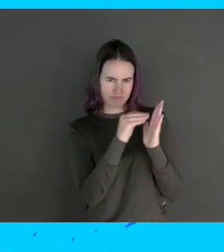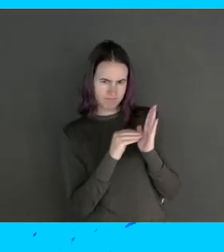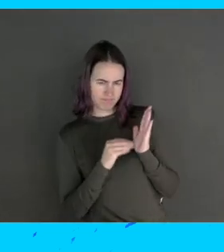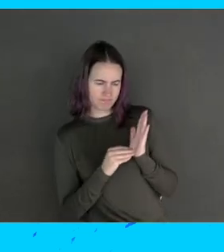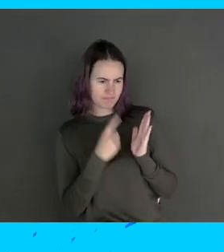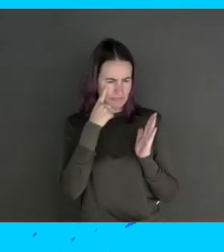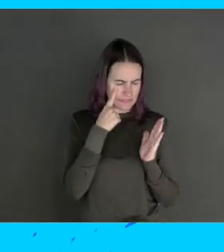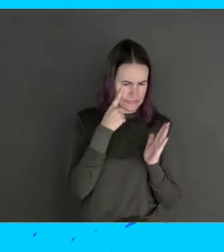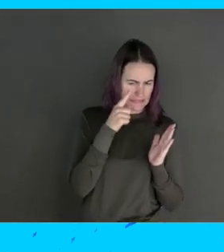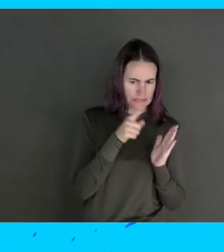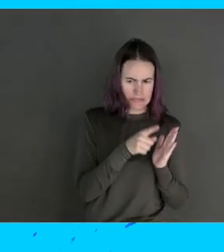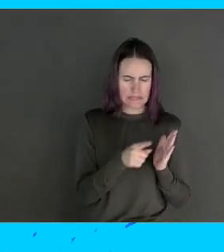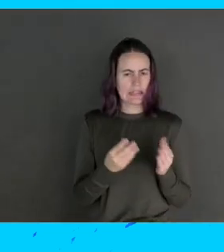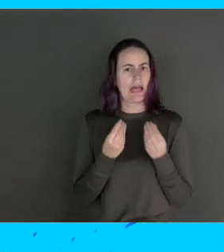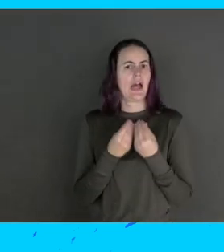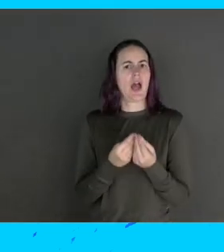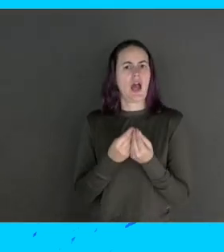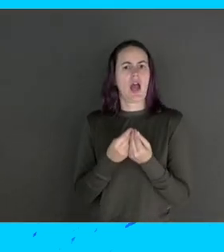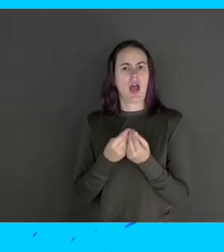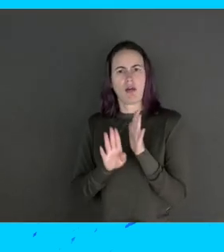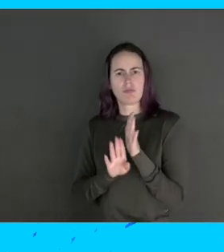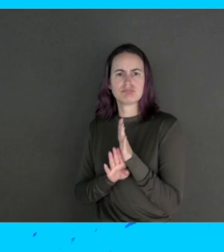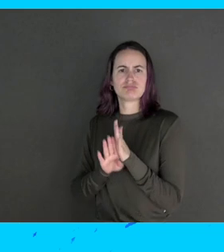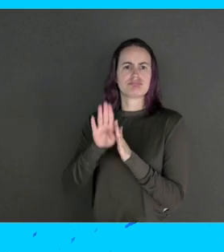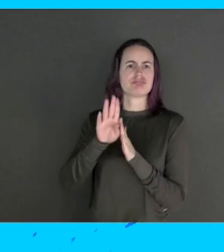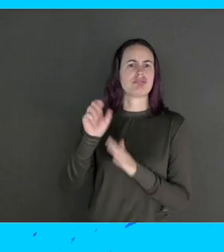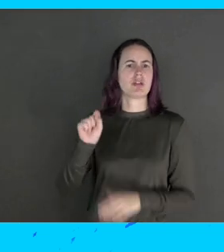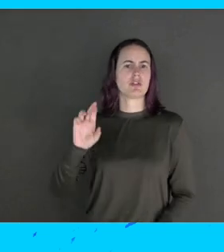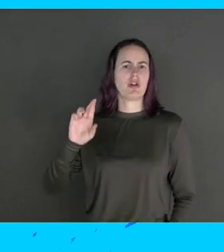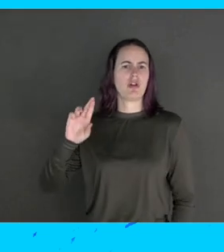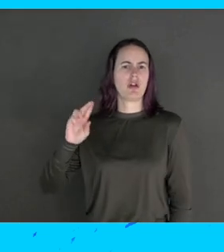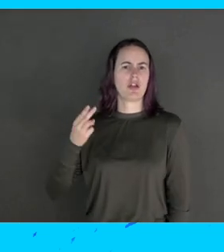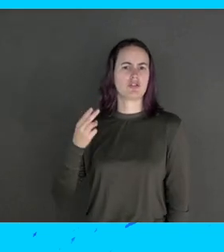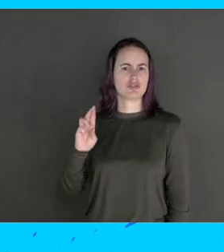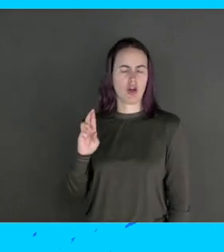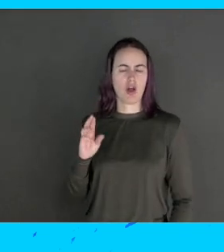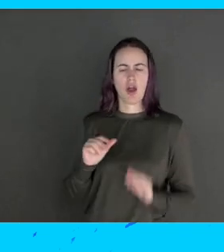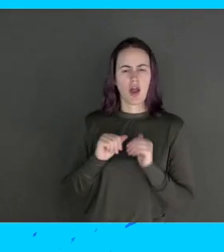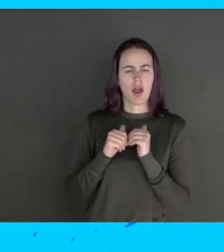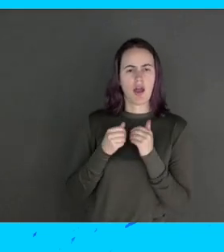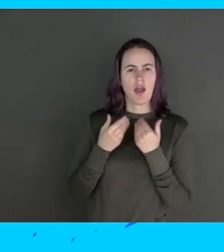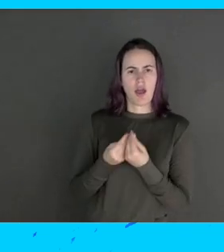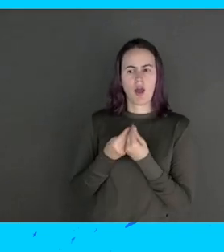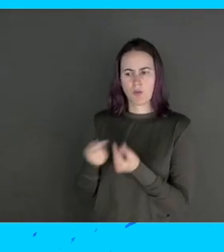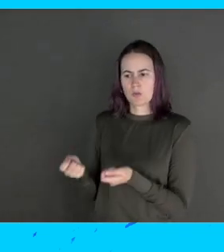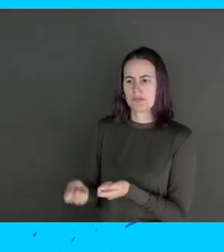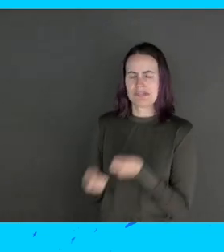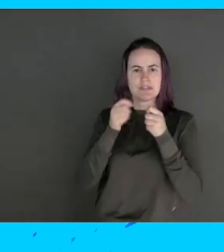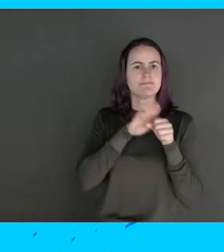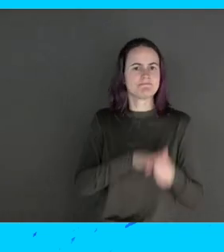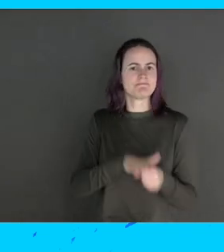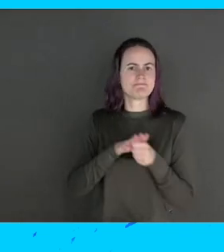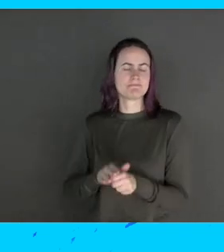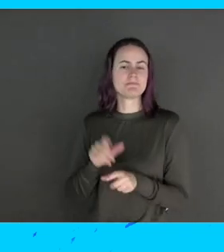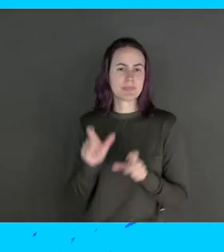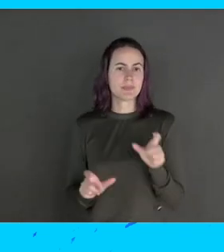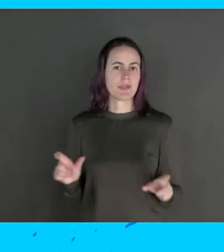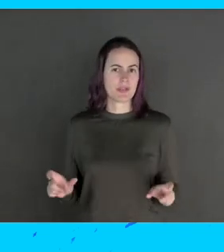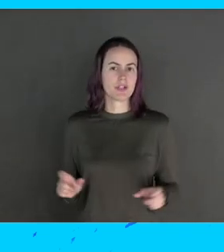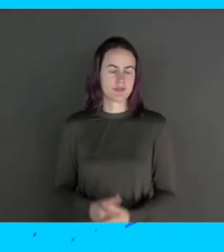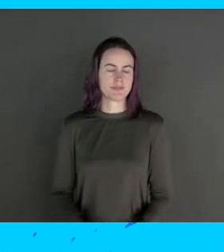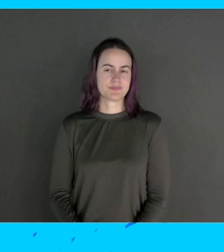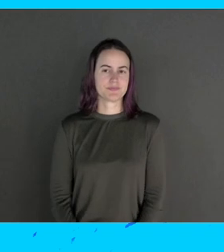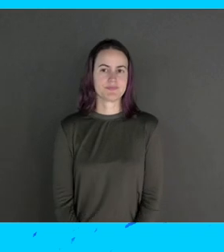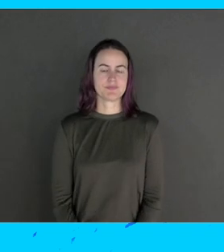advance the inclusion of sexual and gender minority individuals in youth-focused family planning and reproductive health programming. In doing this